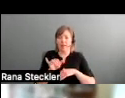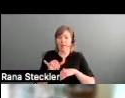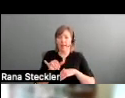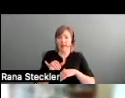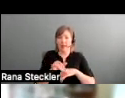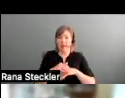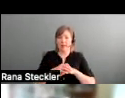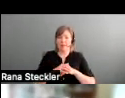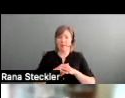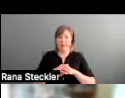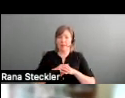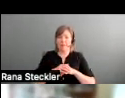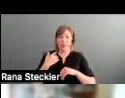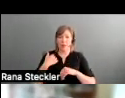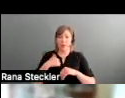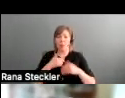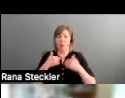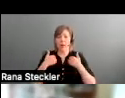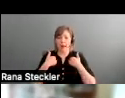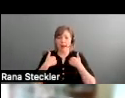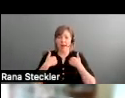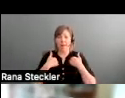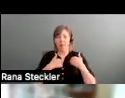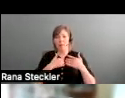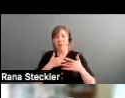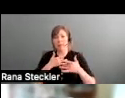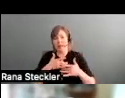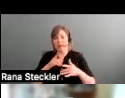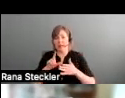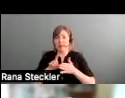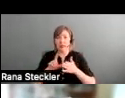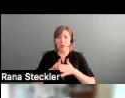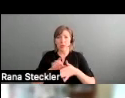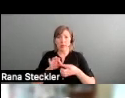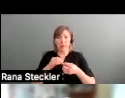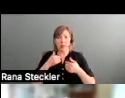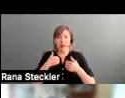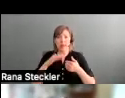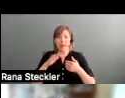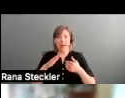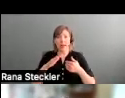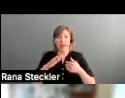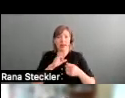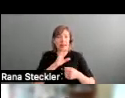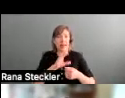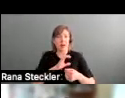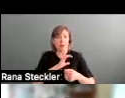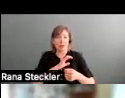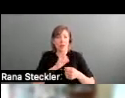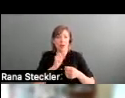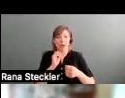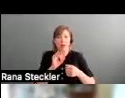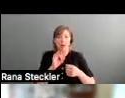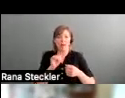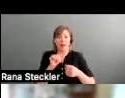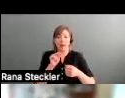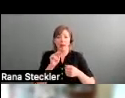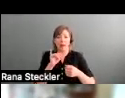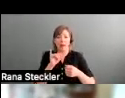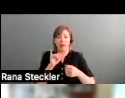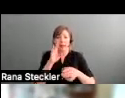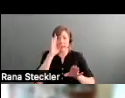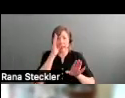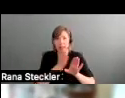arm. We tend in the literature especially to have kind of a caricature of